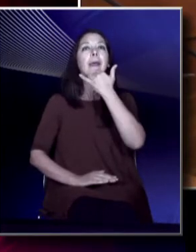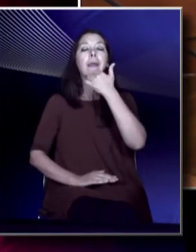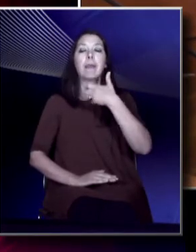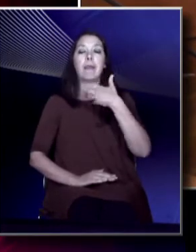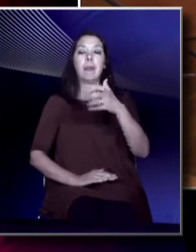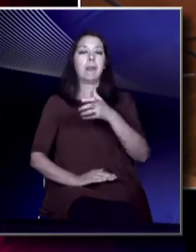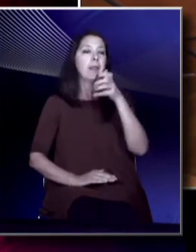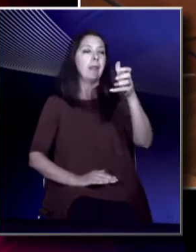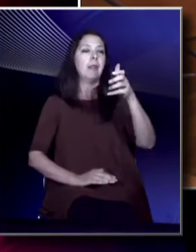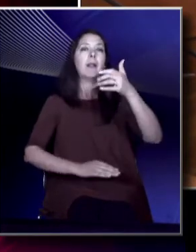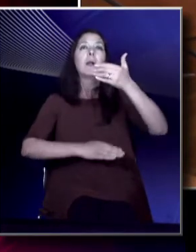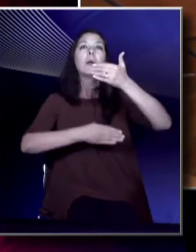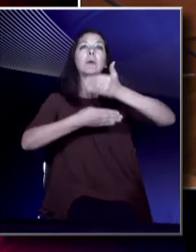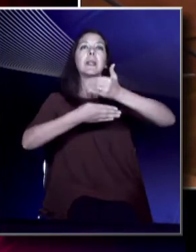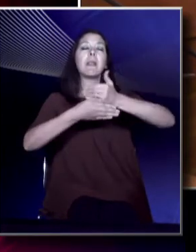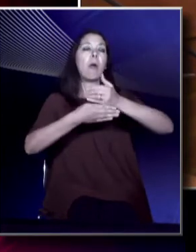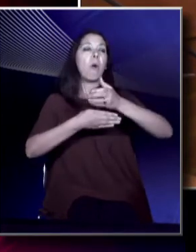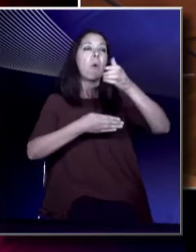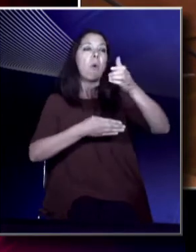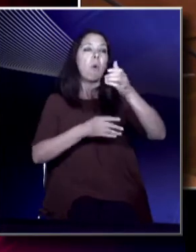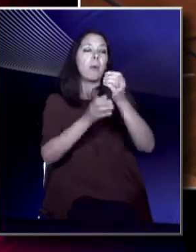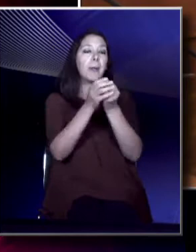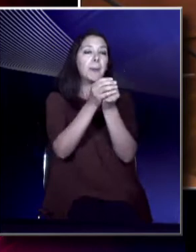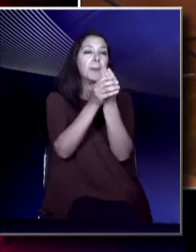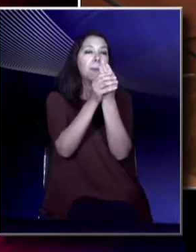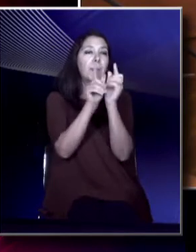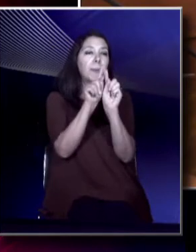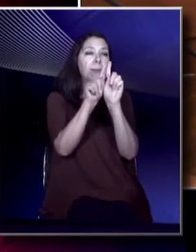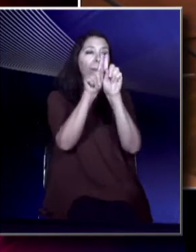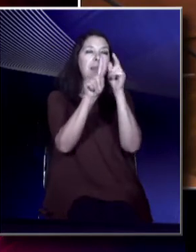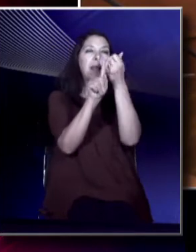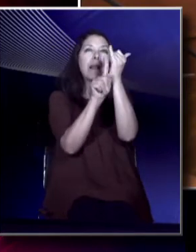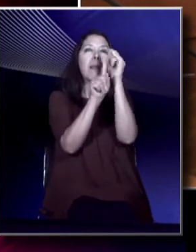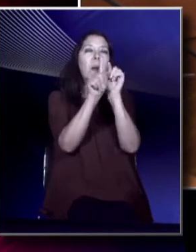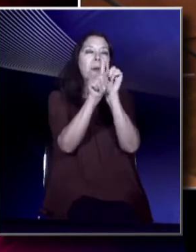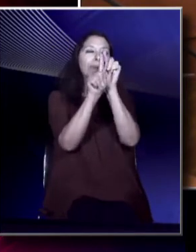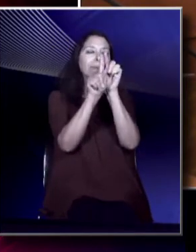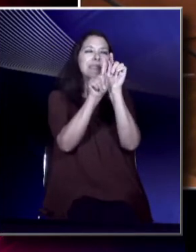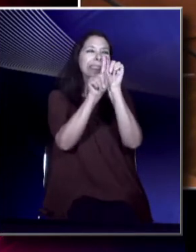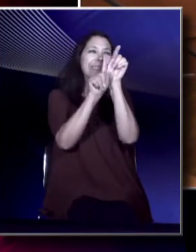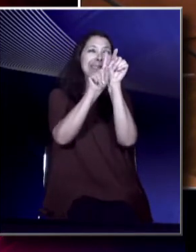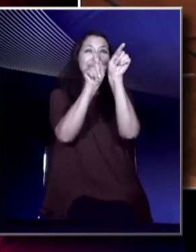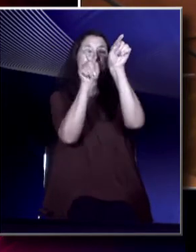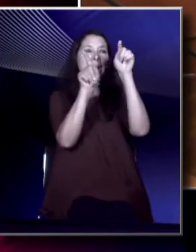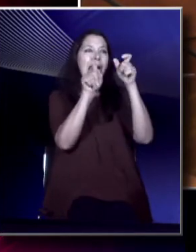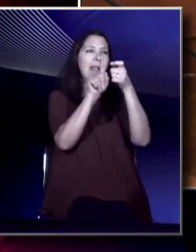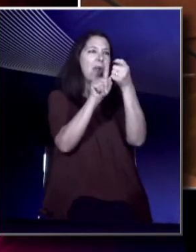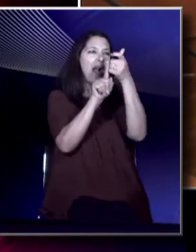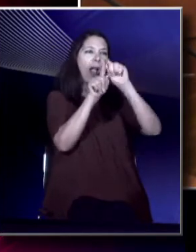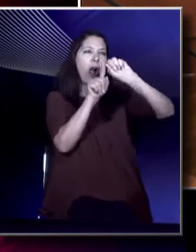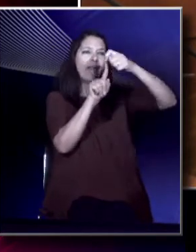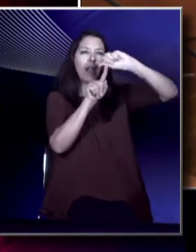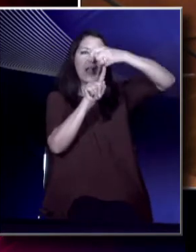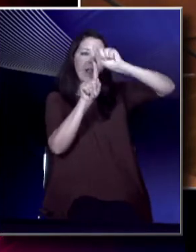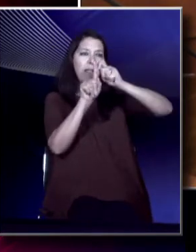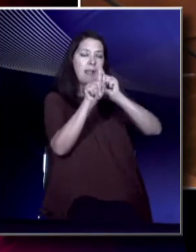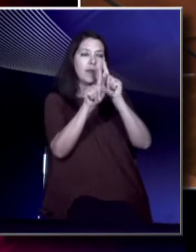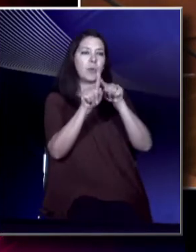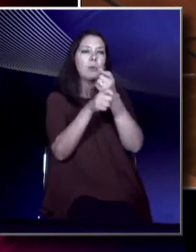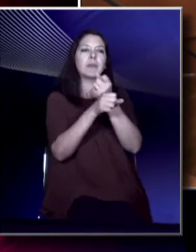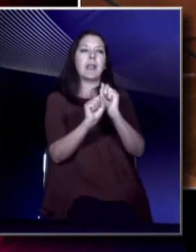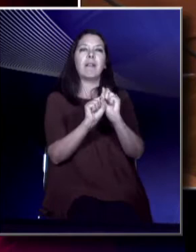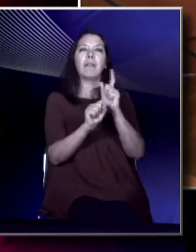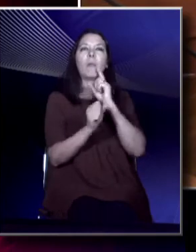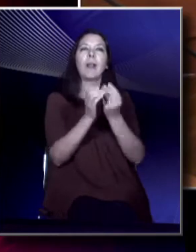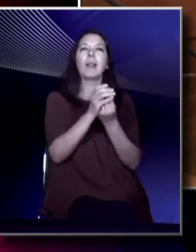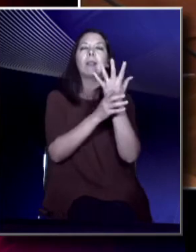window, and the stalk started turning yellow. I had to cut off the part that was living in order to save the plant. So,